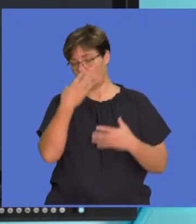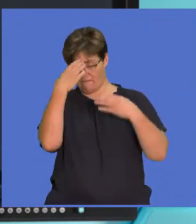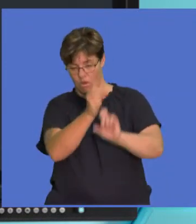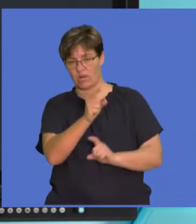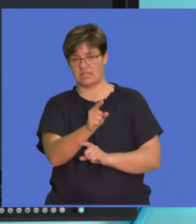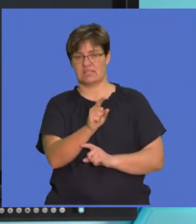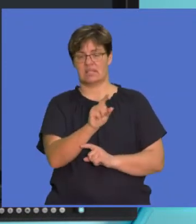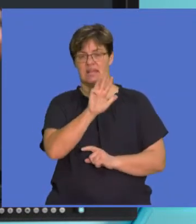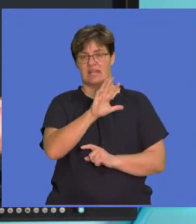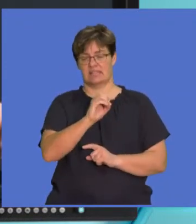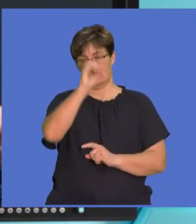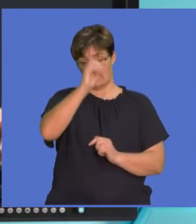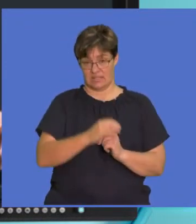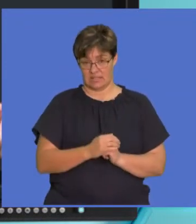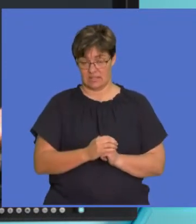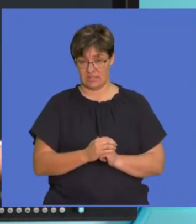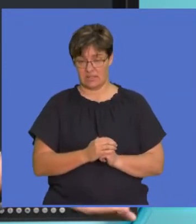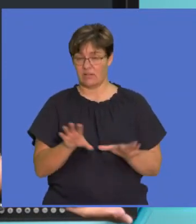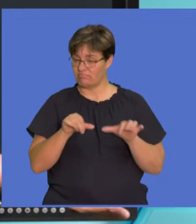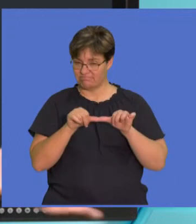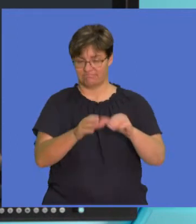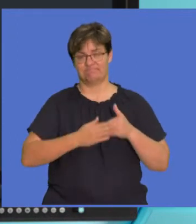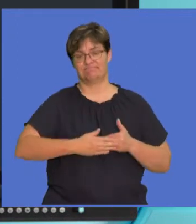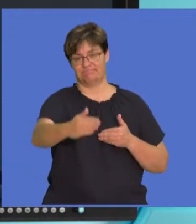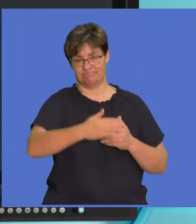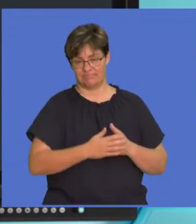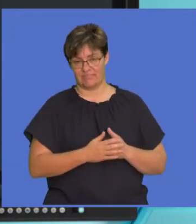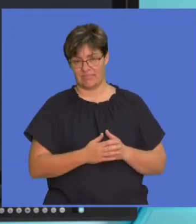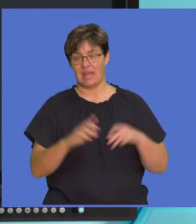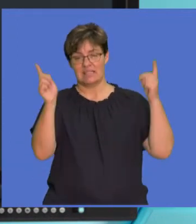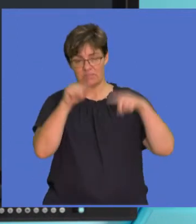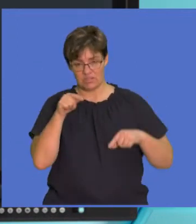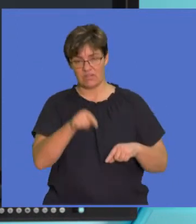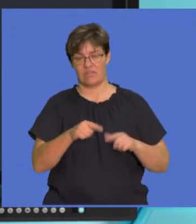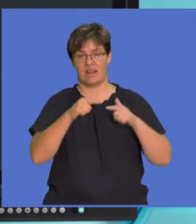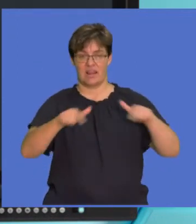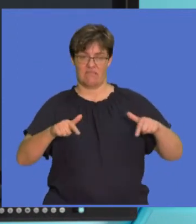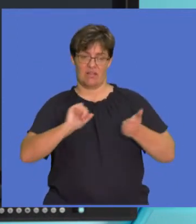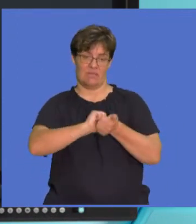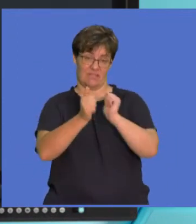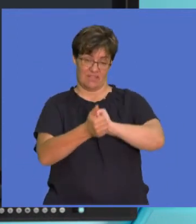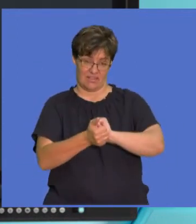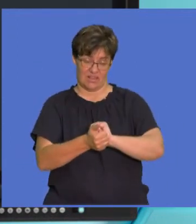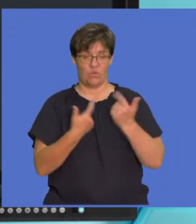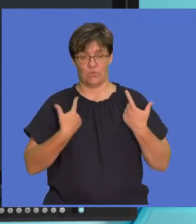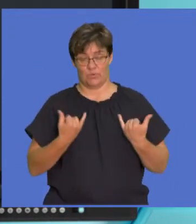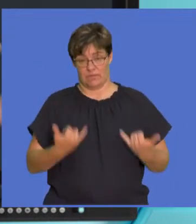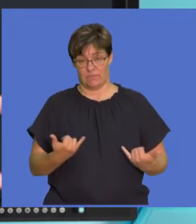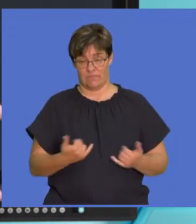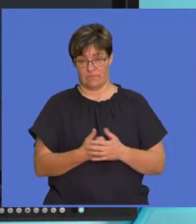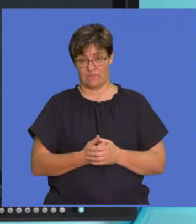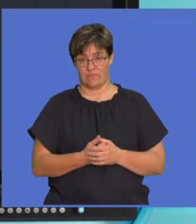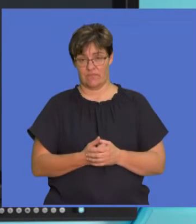that's the only triangle we're going to be talking about. I mean, continuing, especially in this particular level